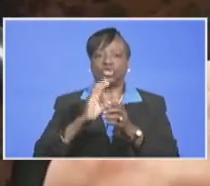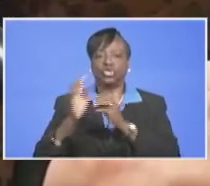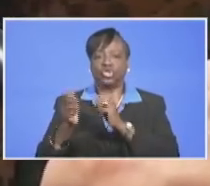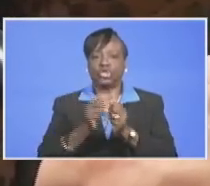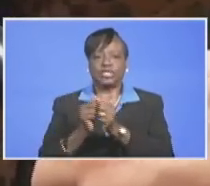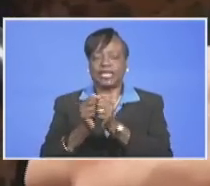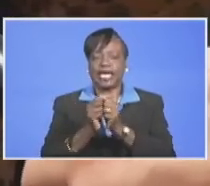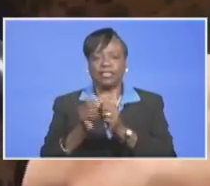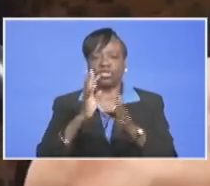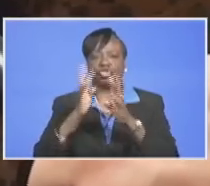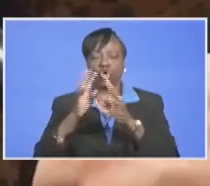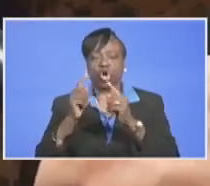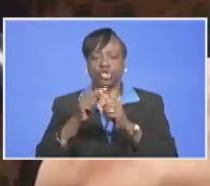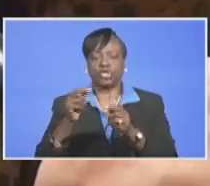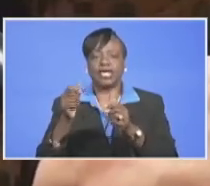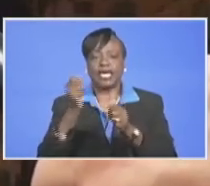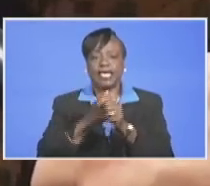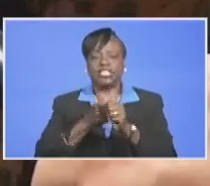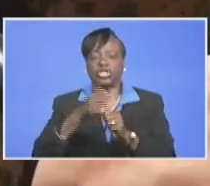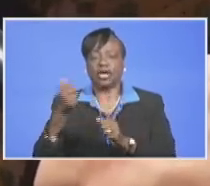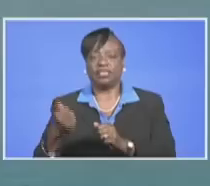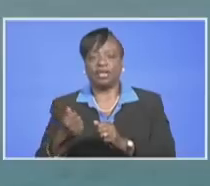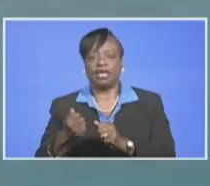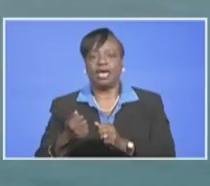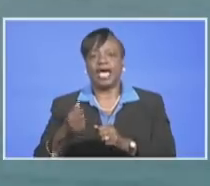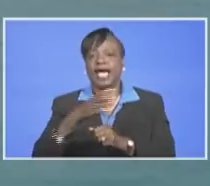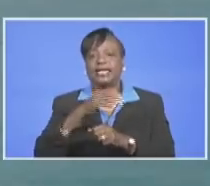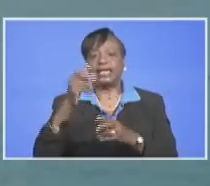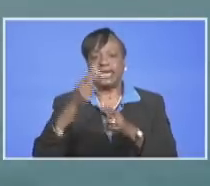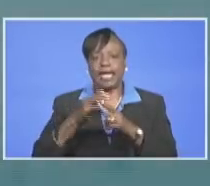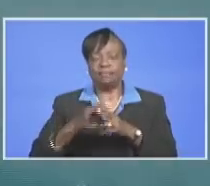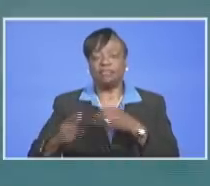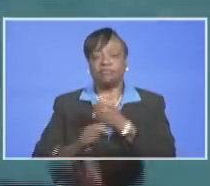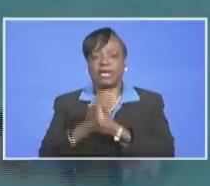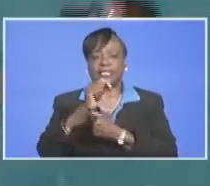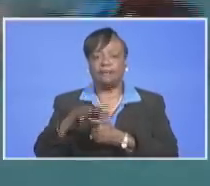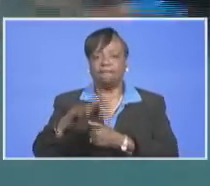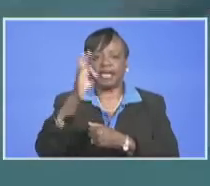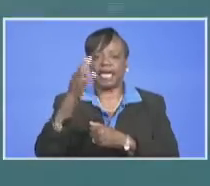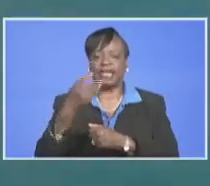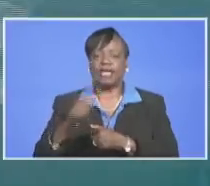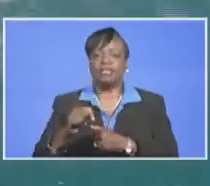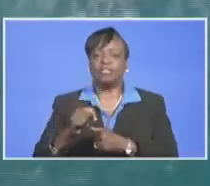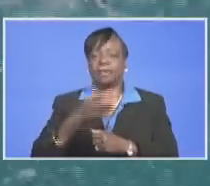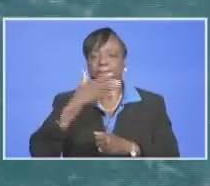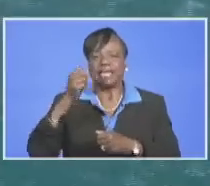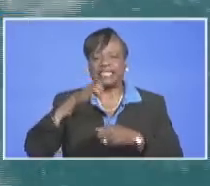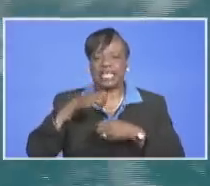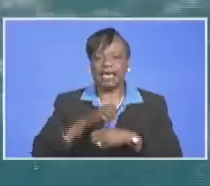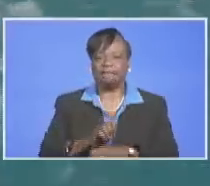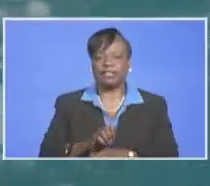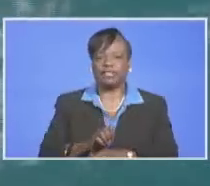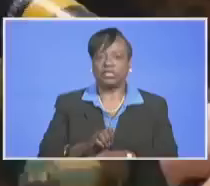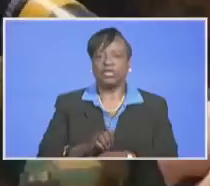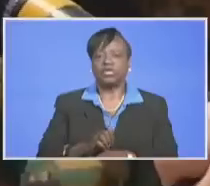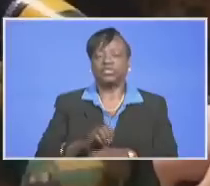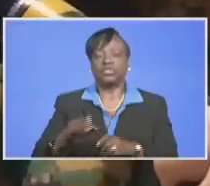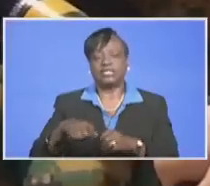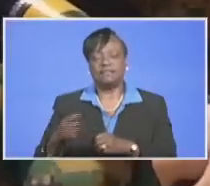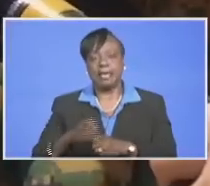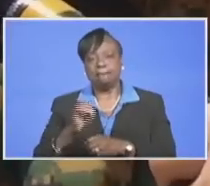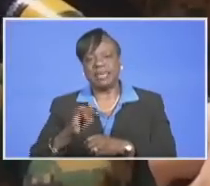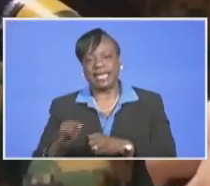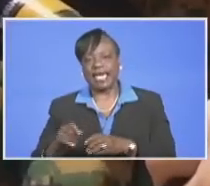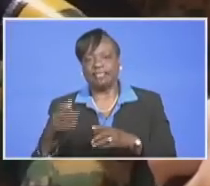identify regional threats and try and find the best method of mitigating those threats. We'll be looking at operating in 4